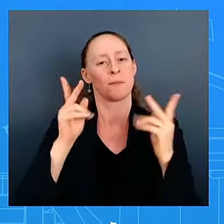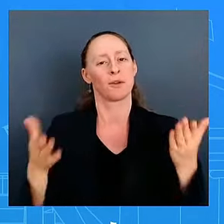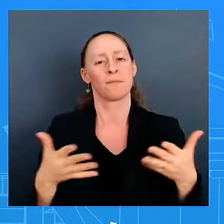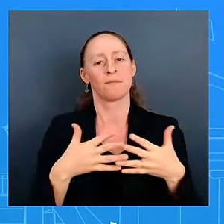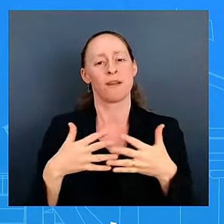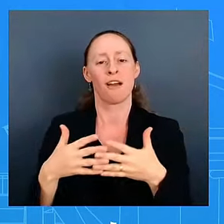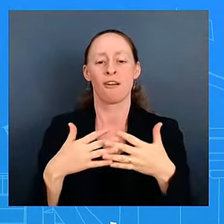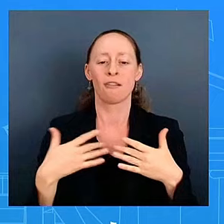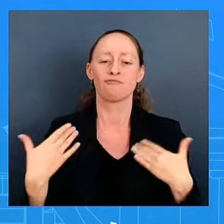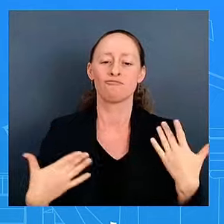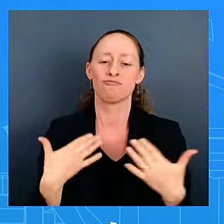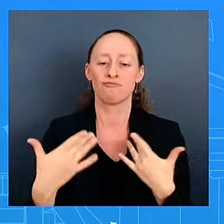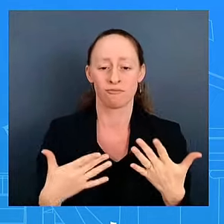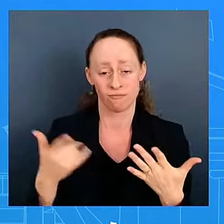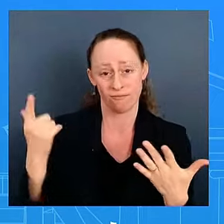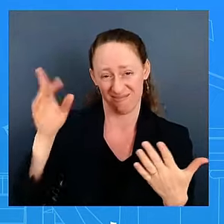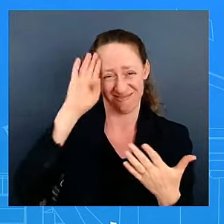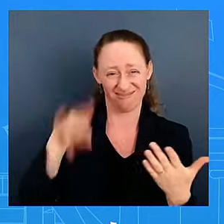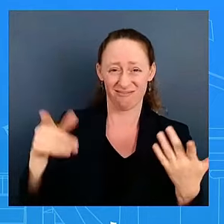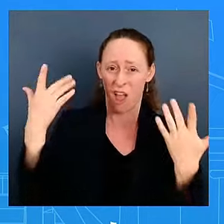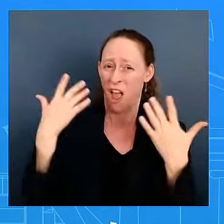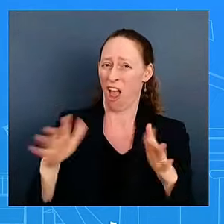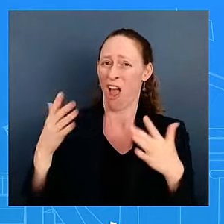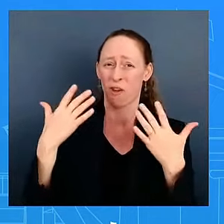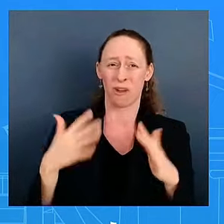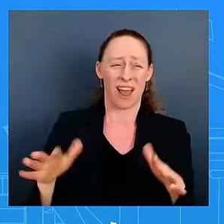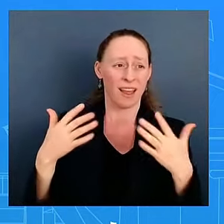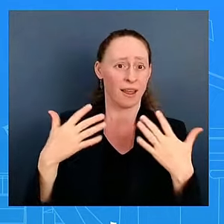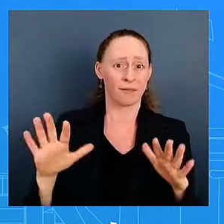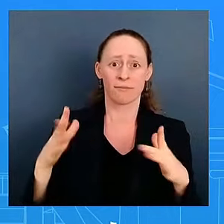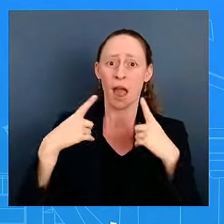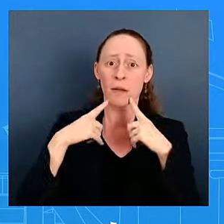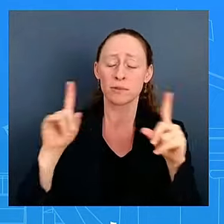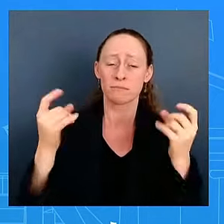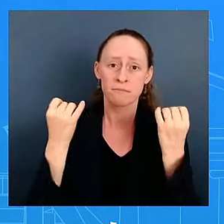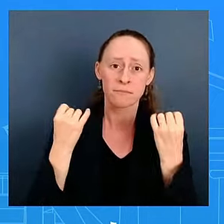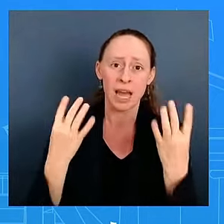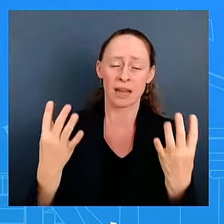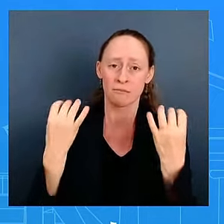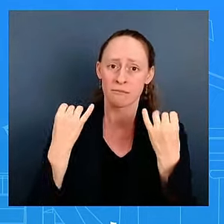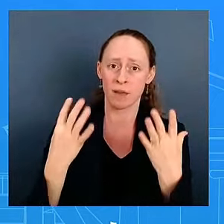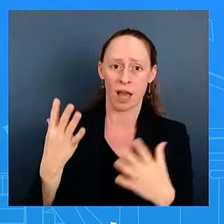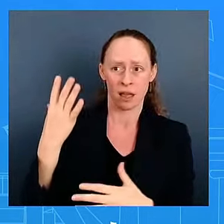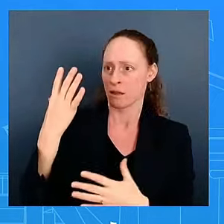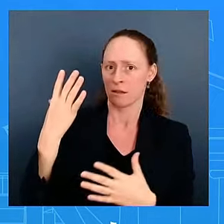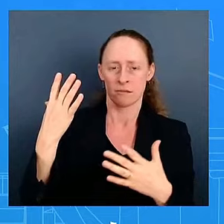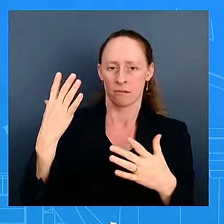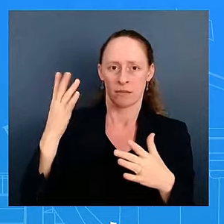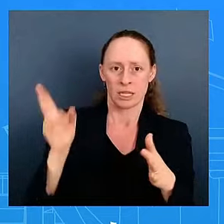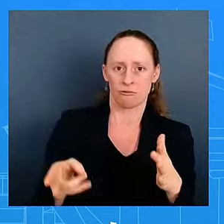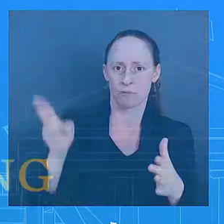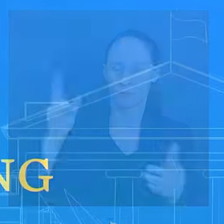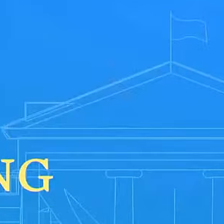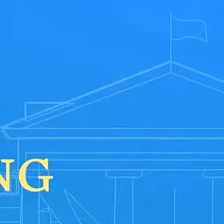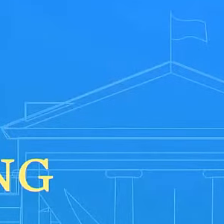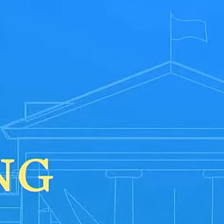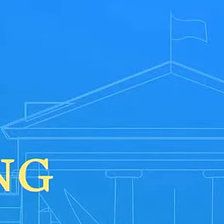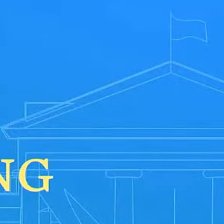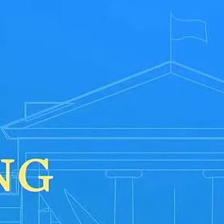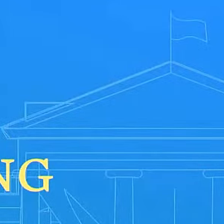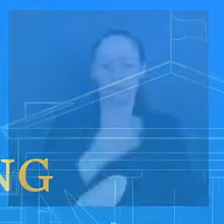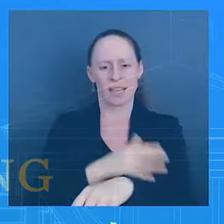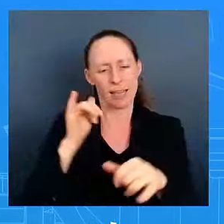congressional members that he's proud to have worked with. But that's his focus right now. That's his focus. He's still talking to more